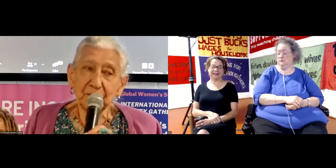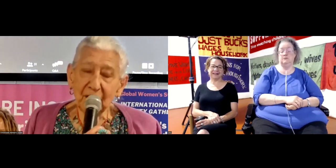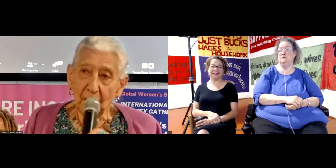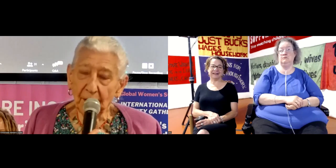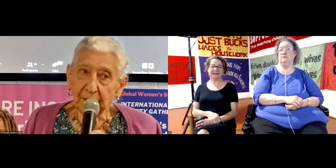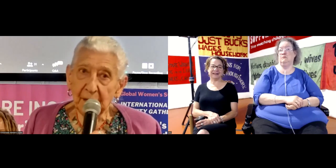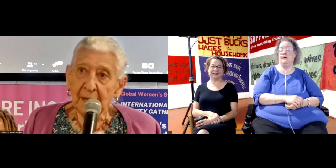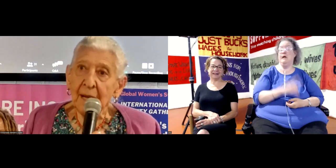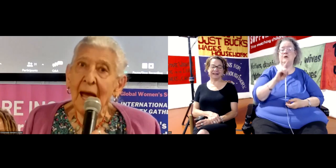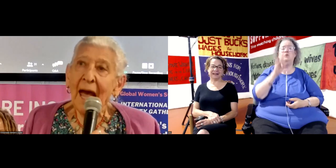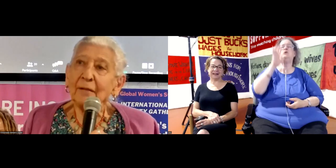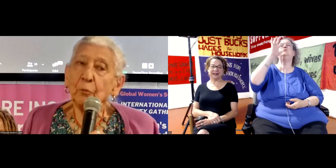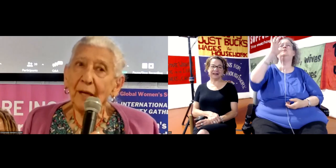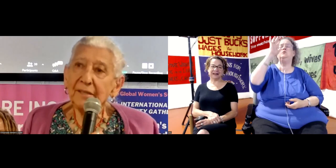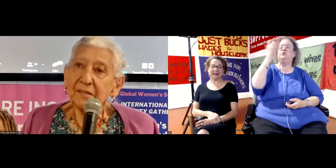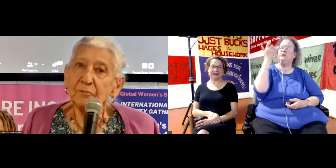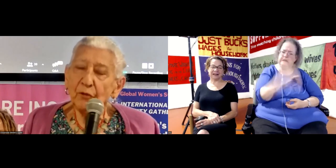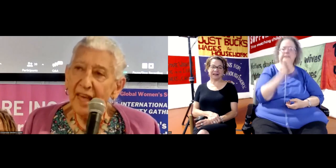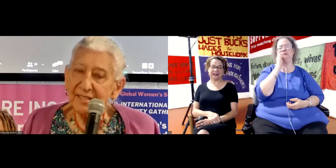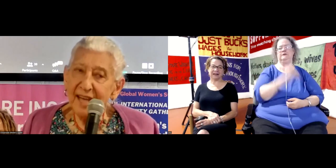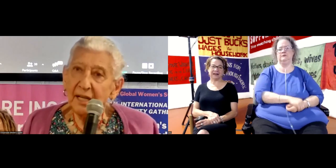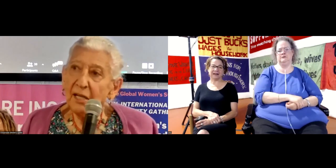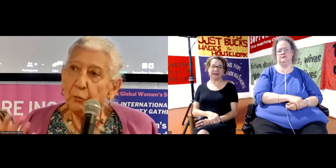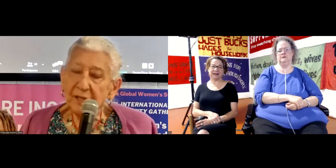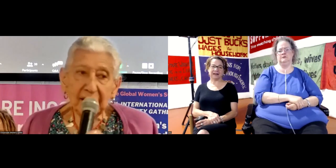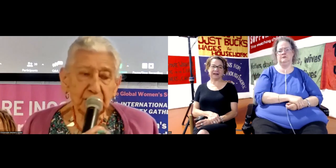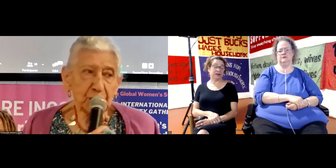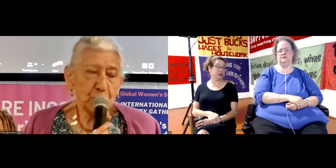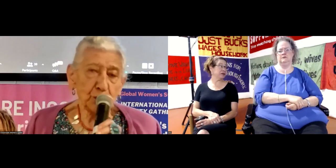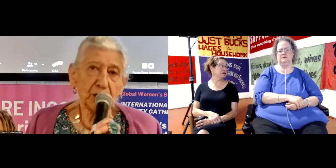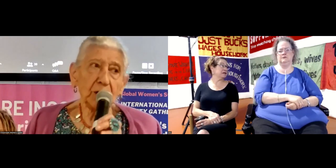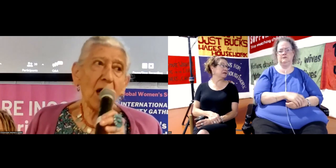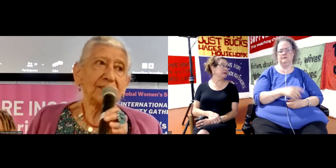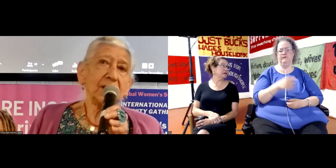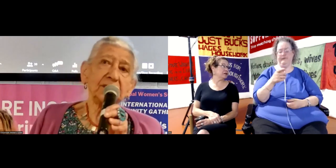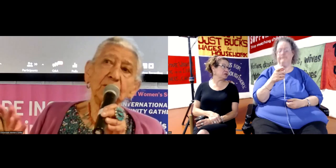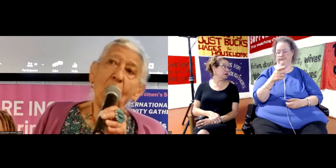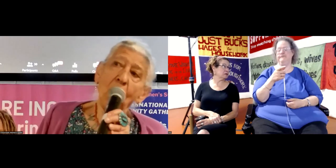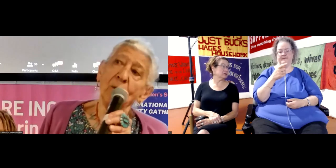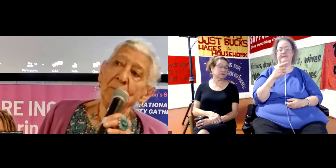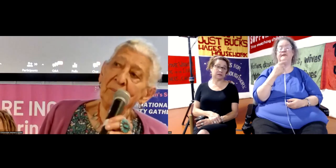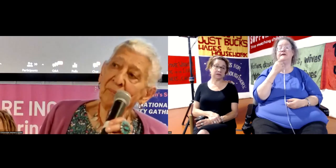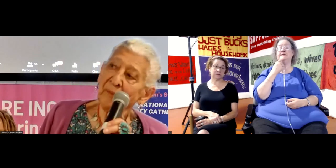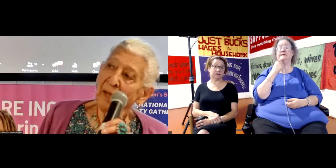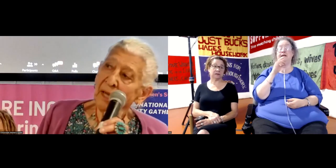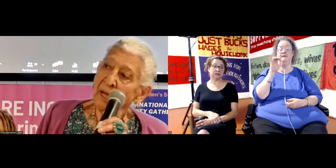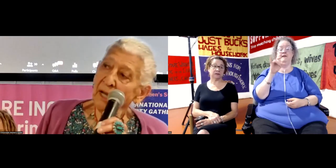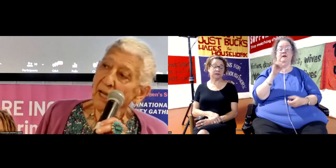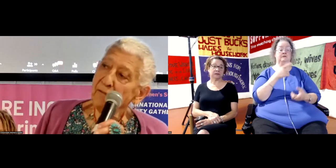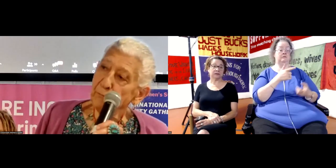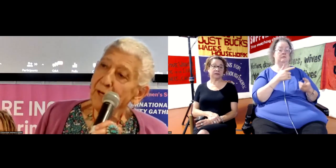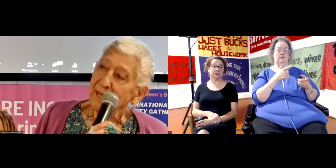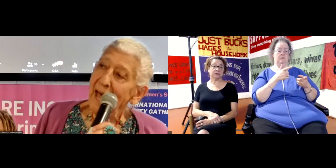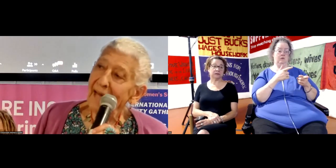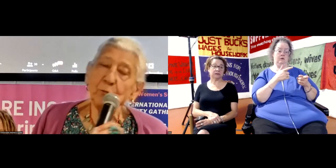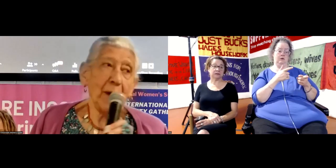It was absurd. And they said it would institutionalize us in the home